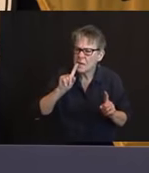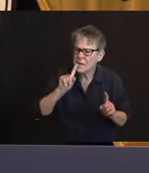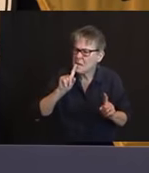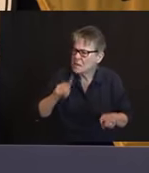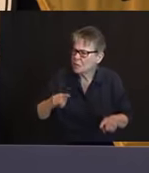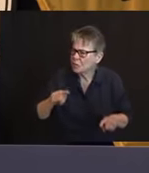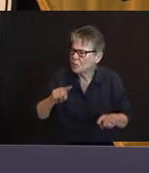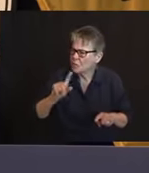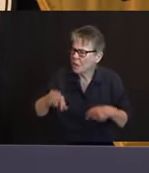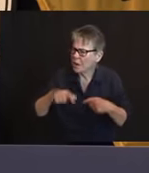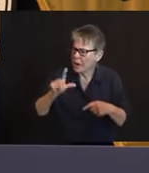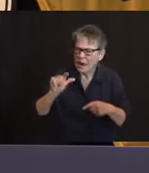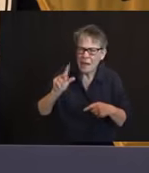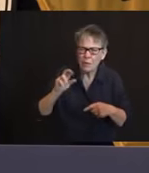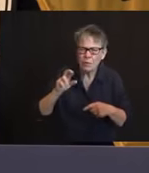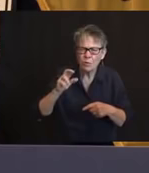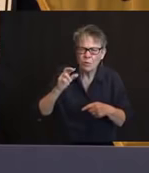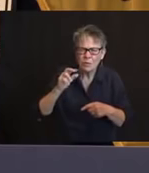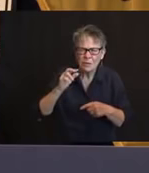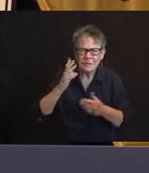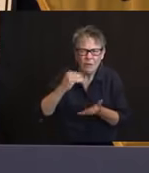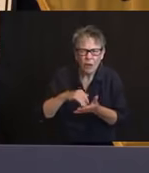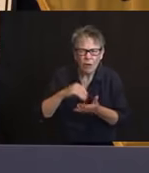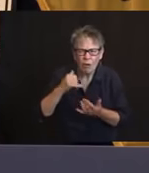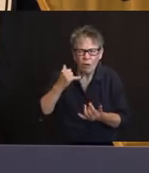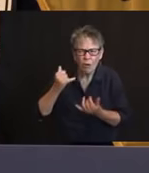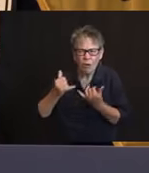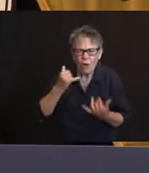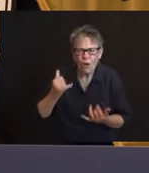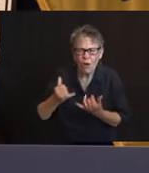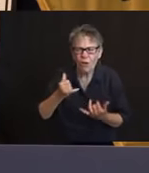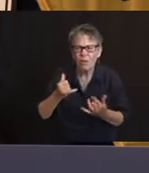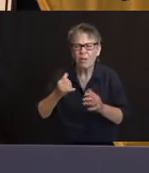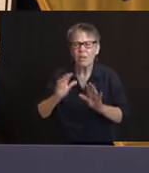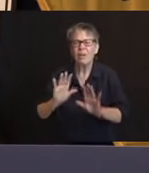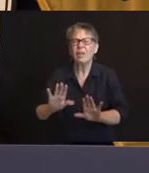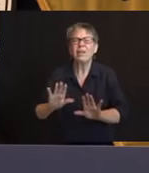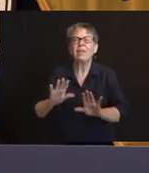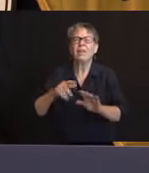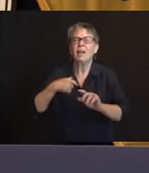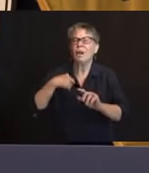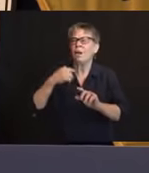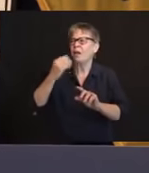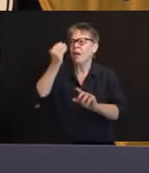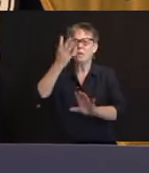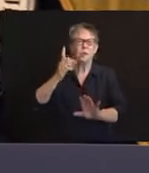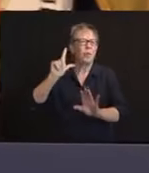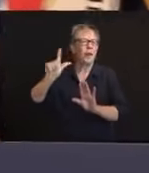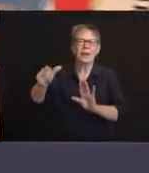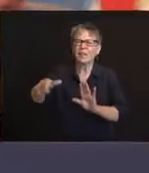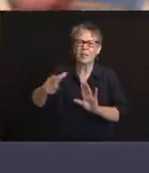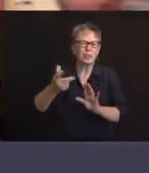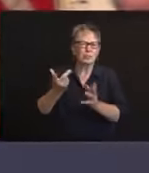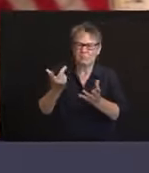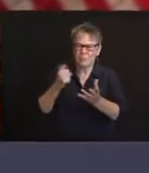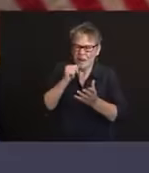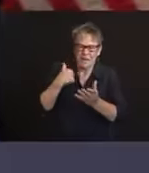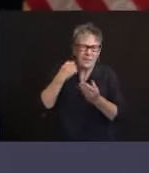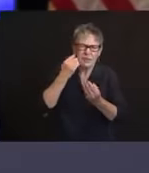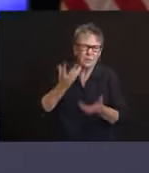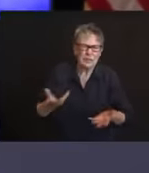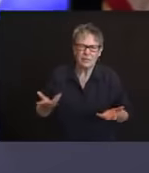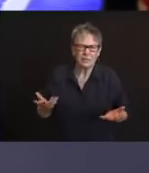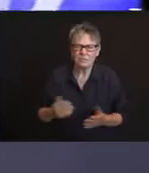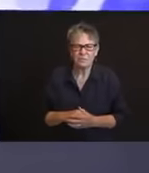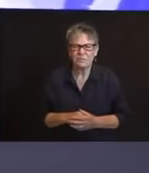you. Judy, any color on the level of detail in the cutoff at 20,000? Yeah, it's my understanding that's the guideline